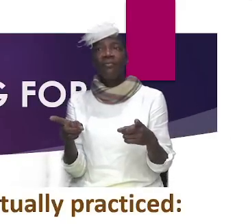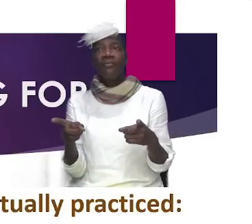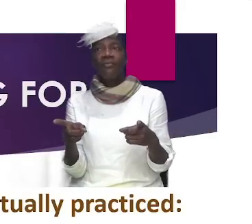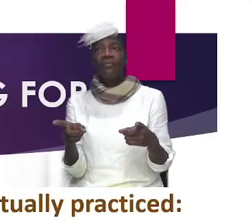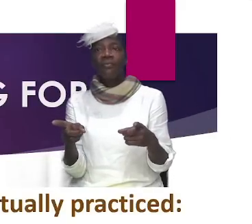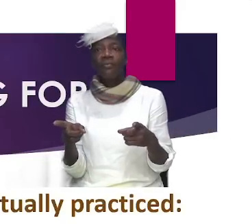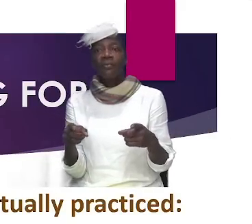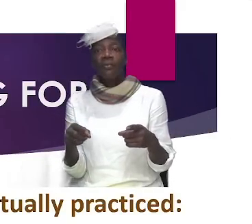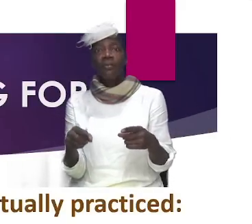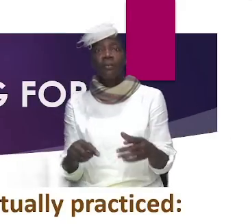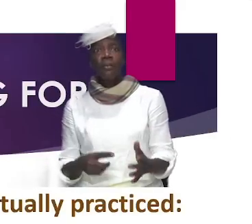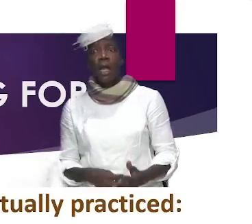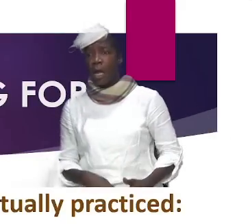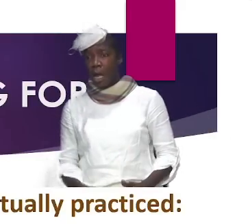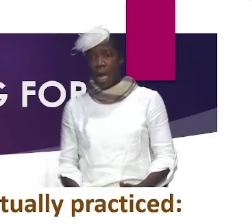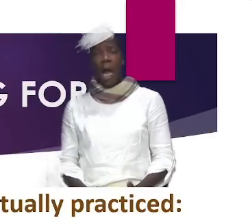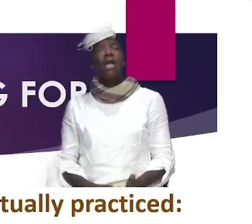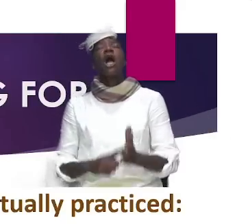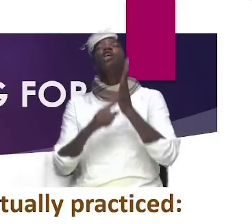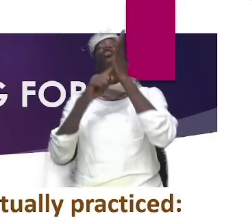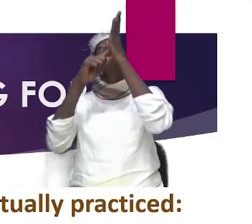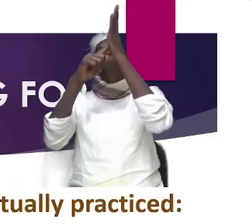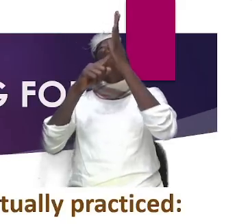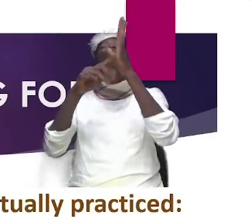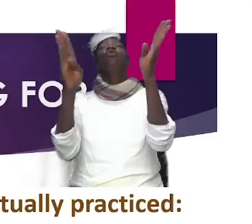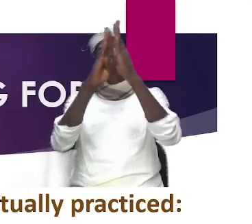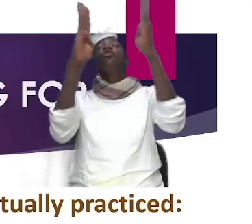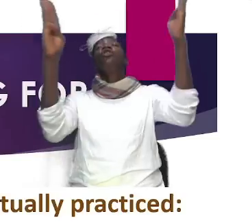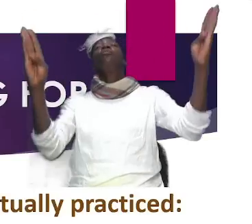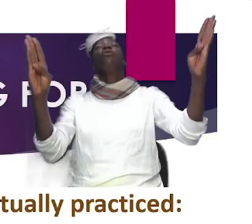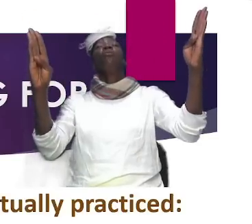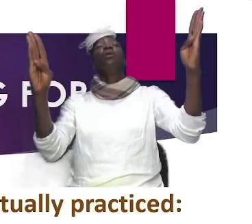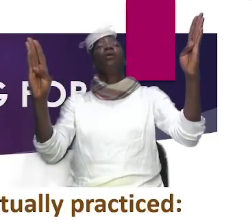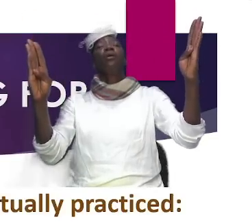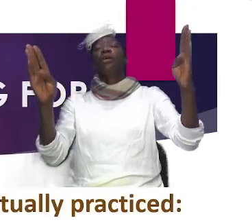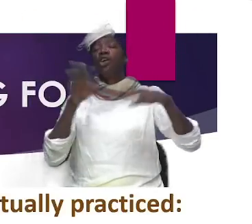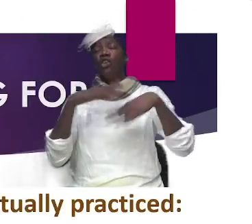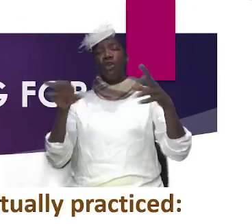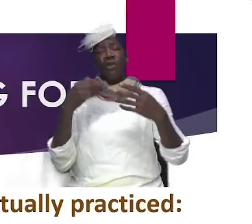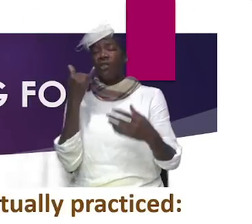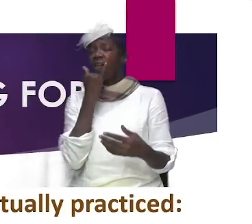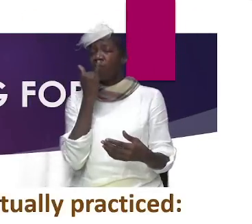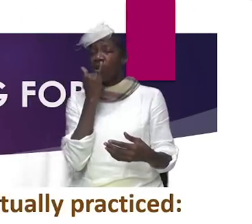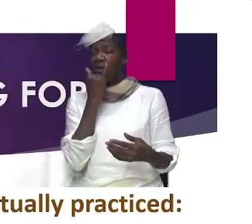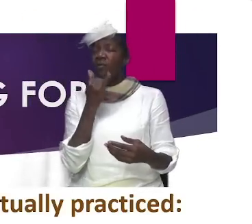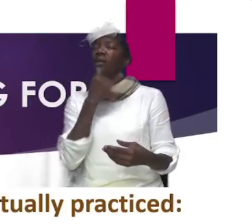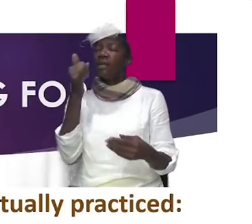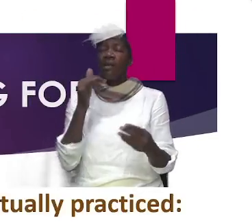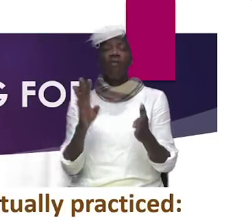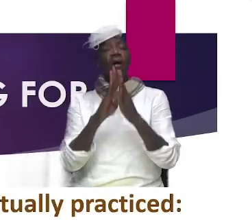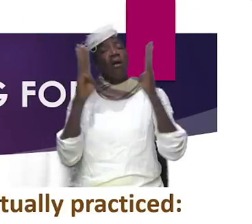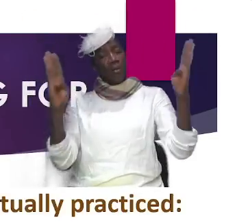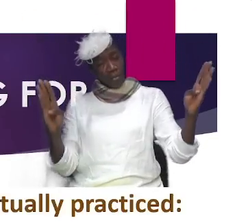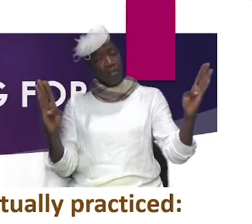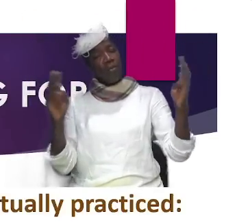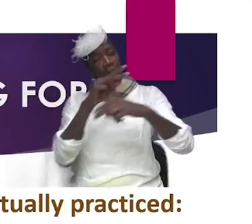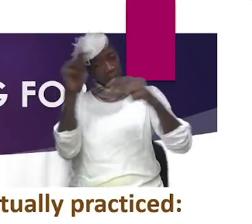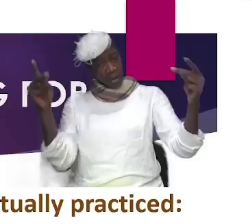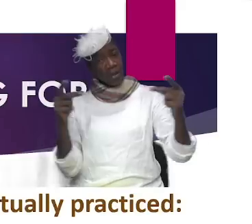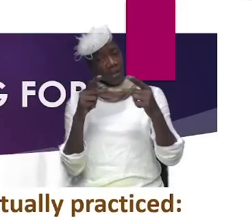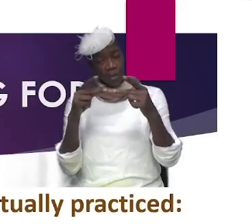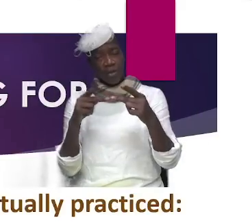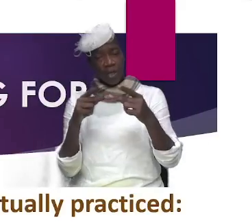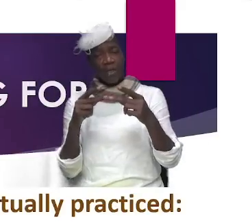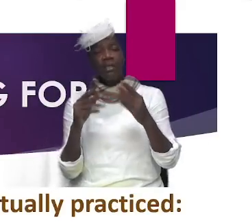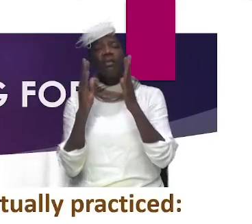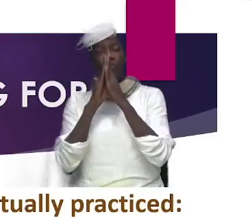and you're publicizing it. There's nothing wrong if you're called upon to give a public prayer, because you're called and you're praying. But if every